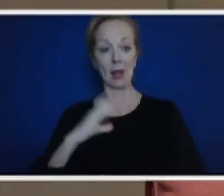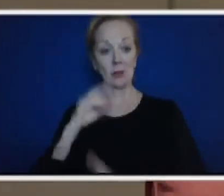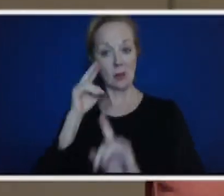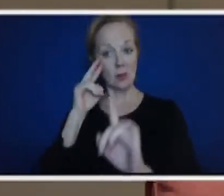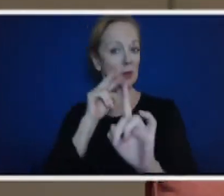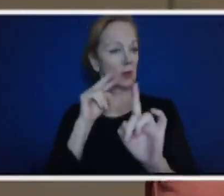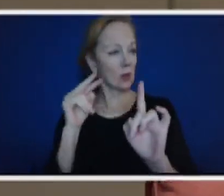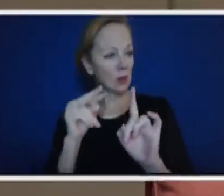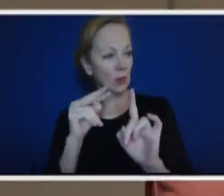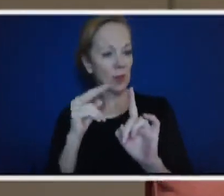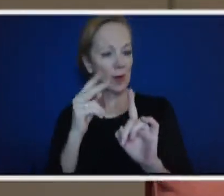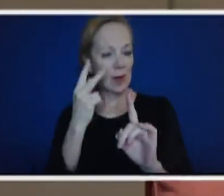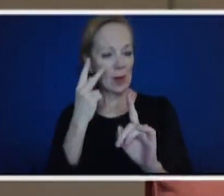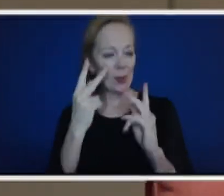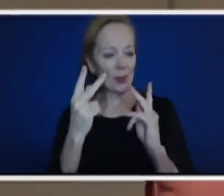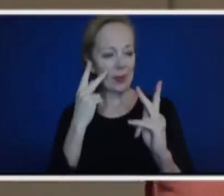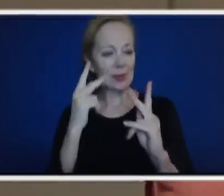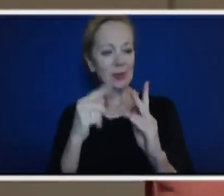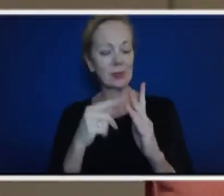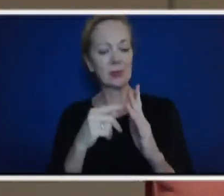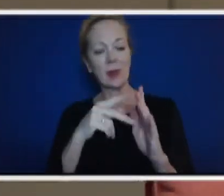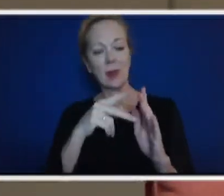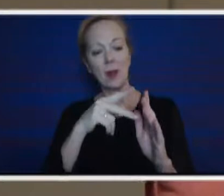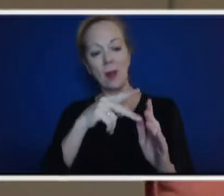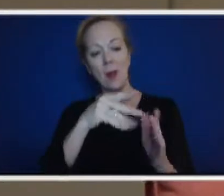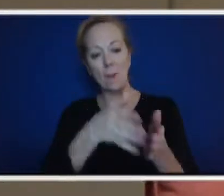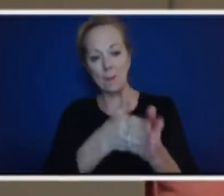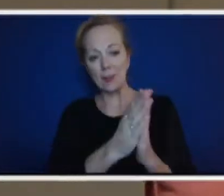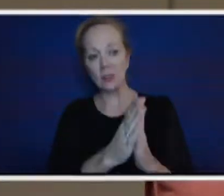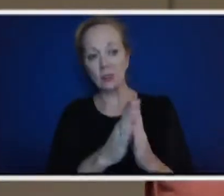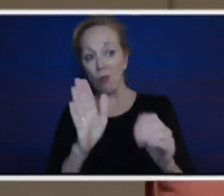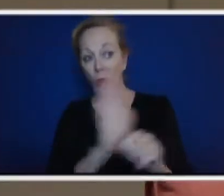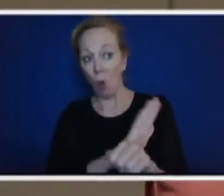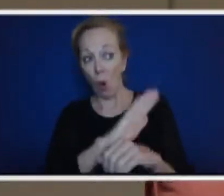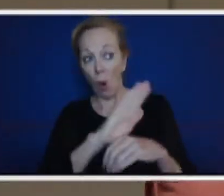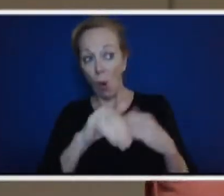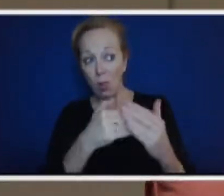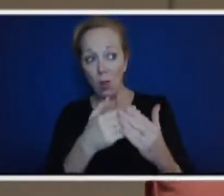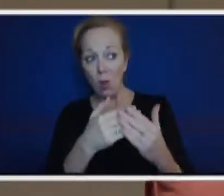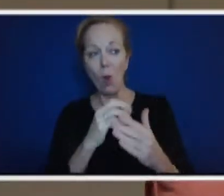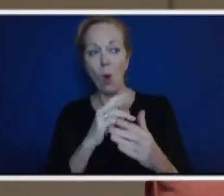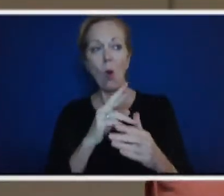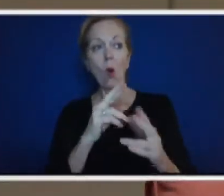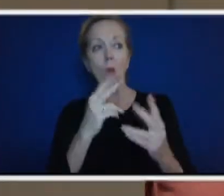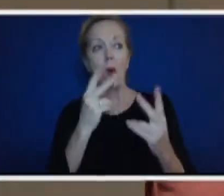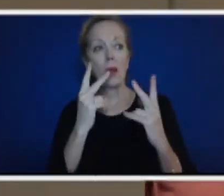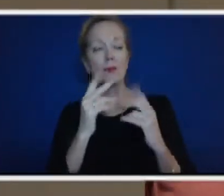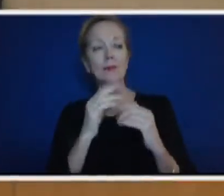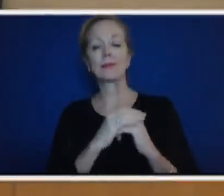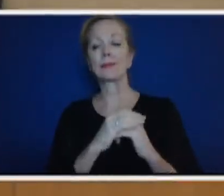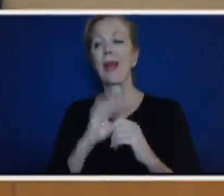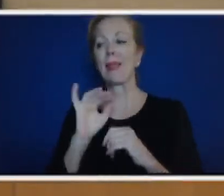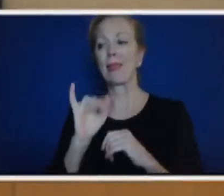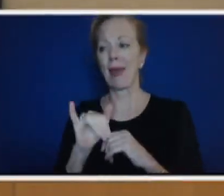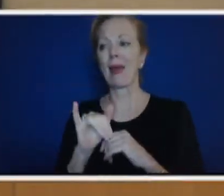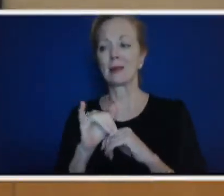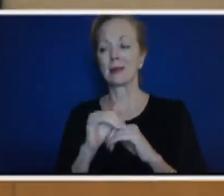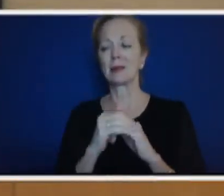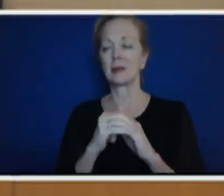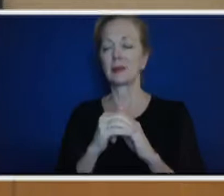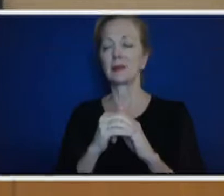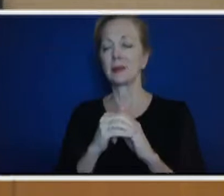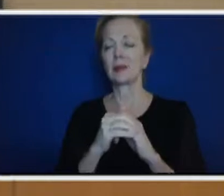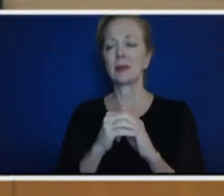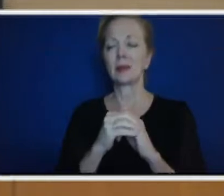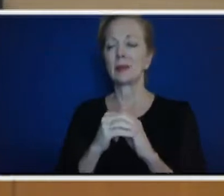at this petition as a whole, or are we looking at this as a whole? This petition is solely to